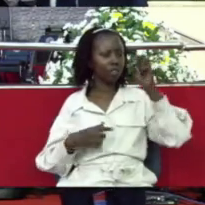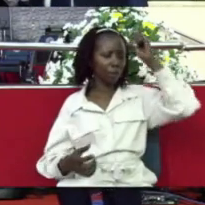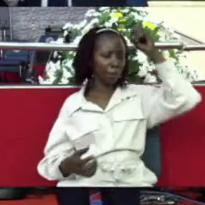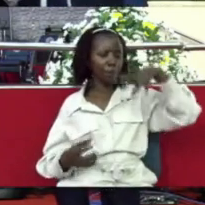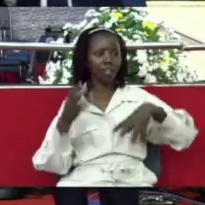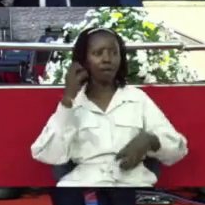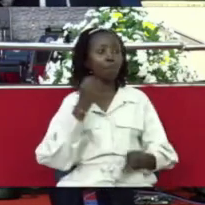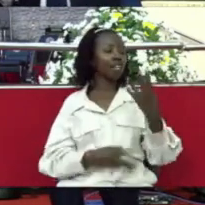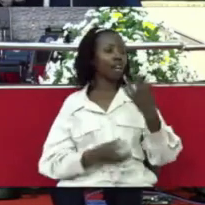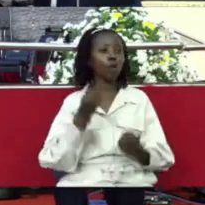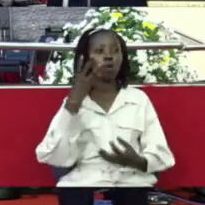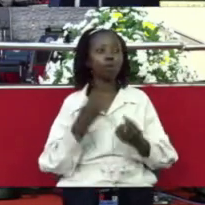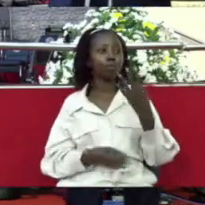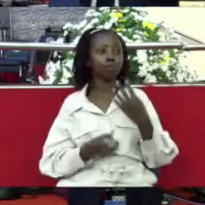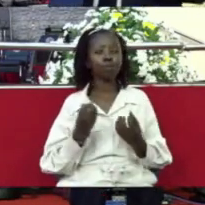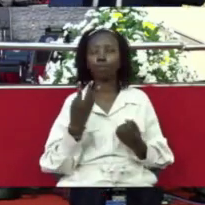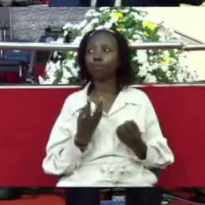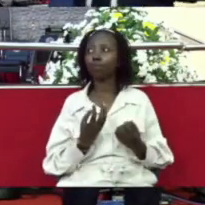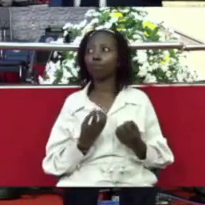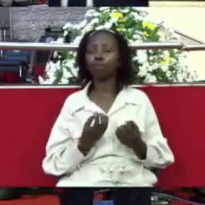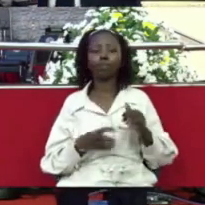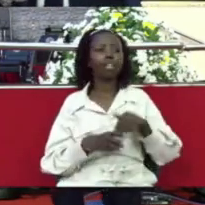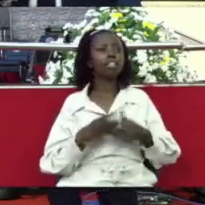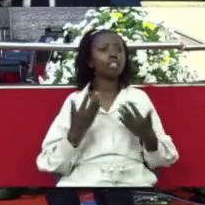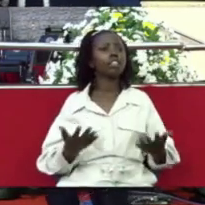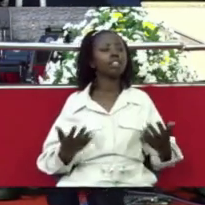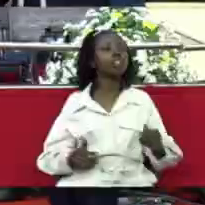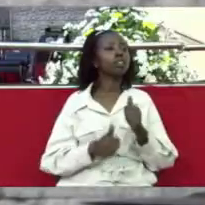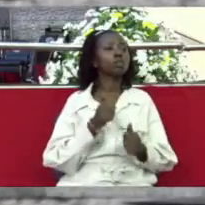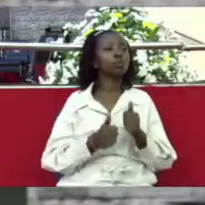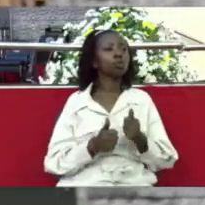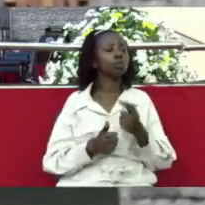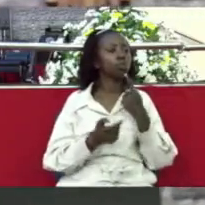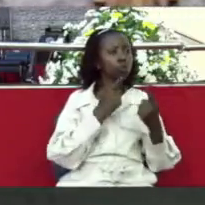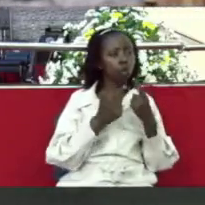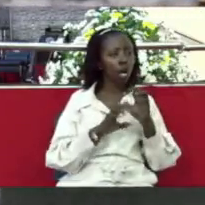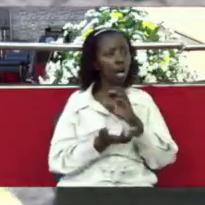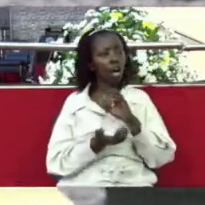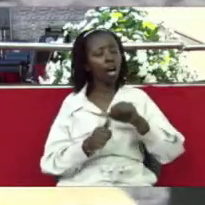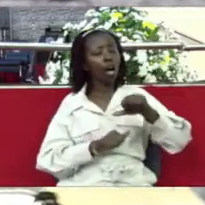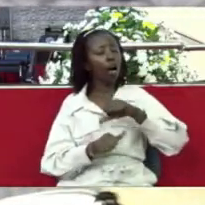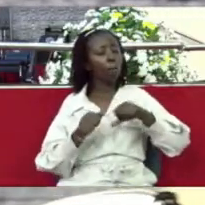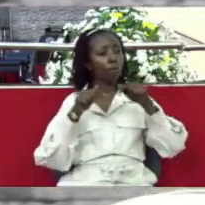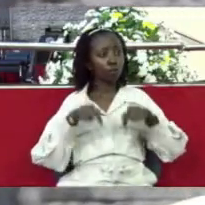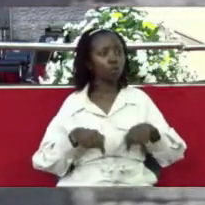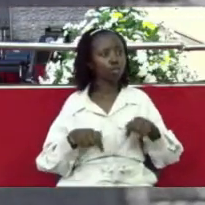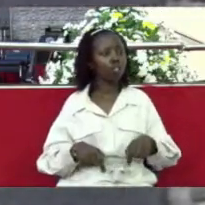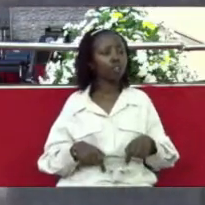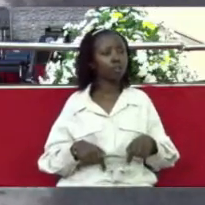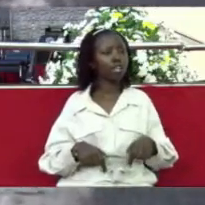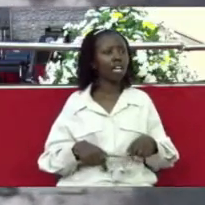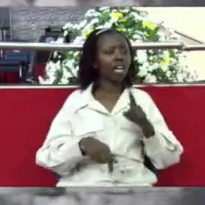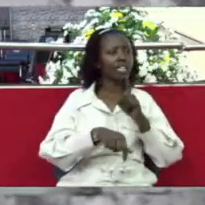Utaona mpenyo mkuu wa kimiujiza. And the things that you're talking about today, na mambo ambayo yananenwa sasa, and in this